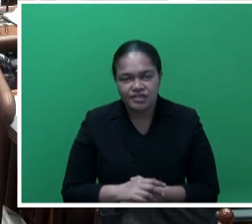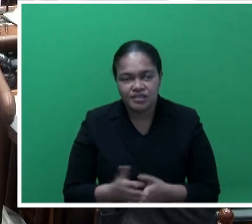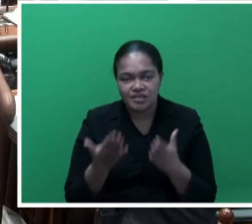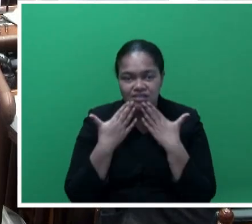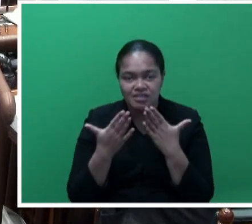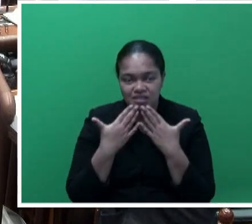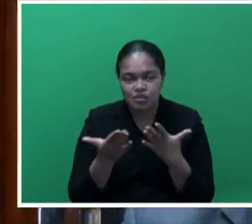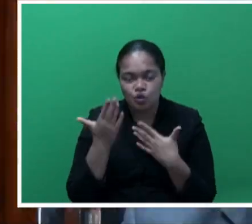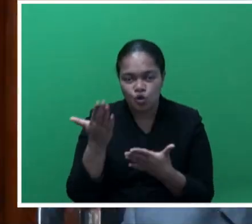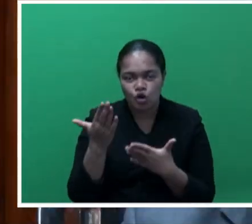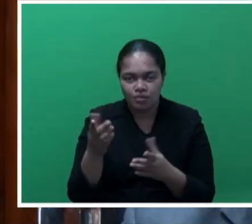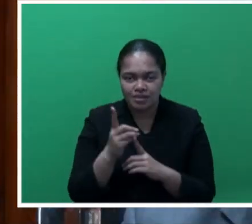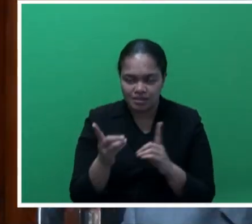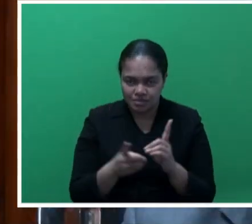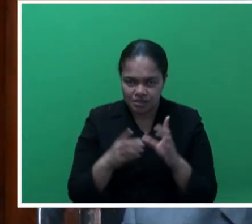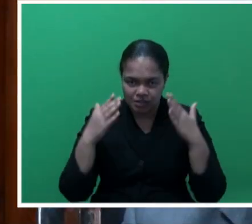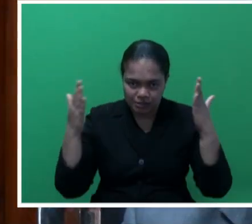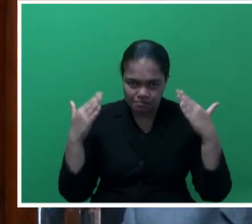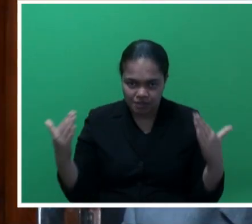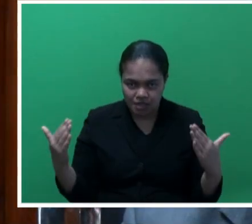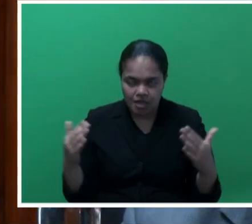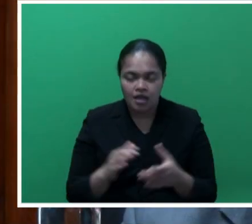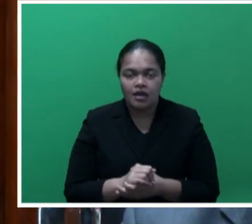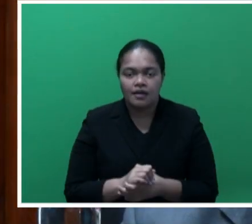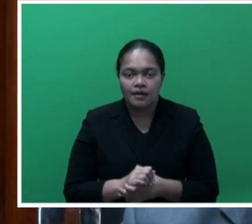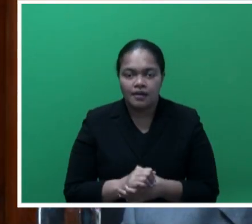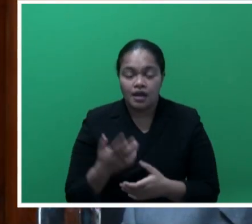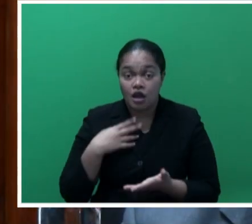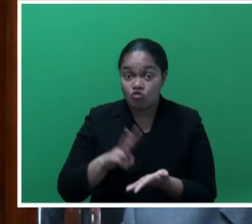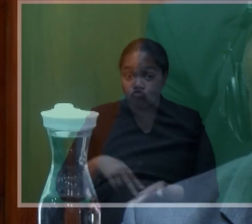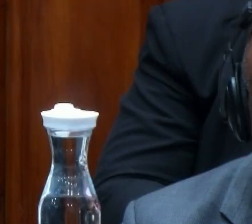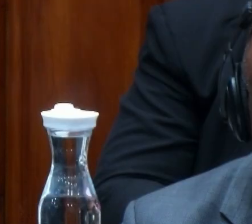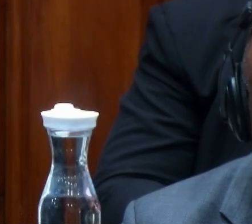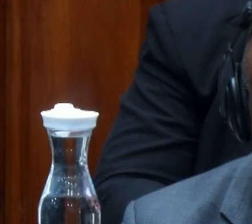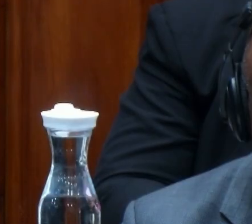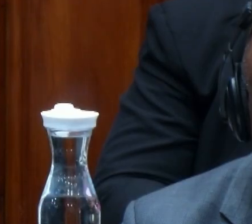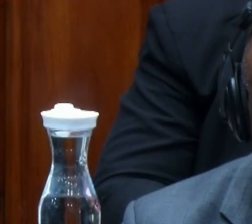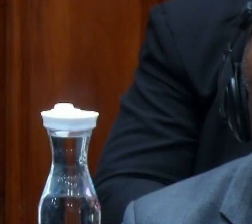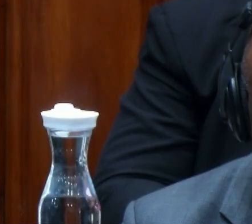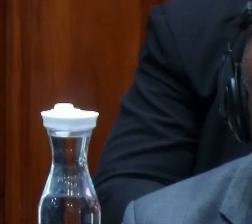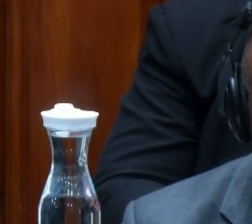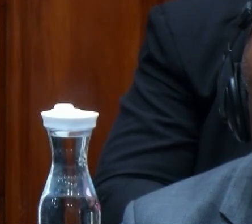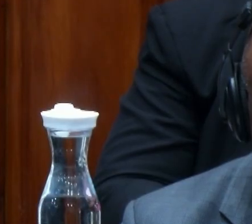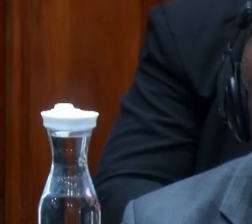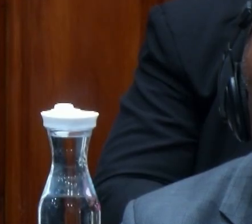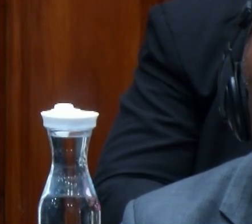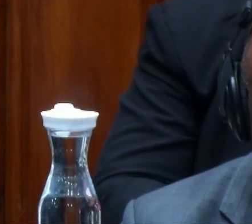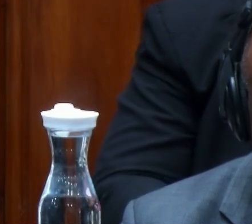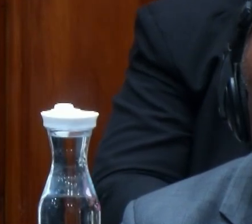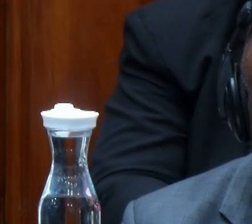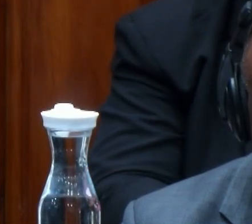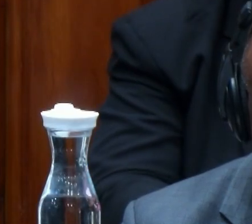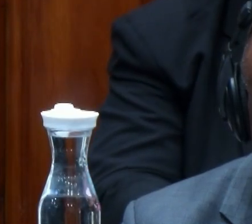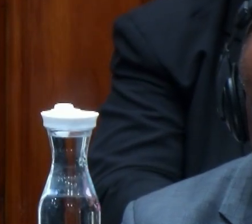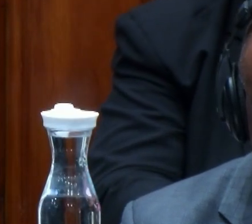Thank you, Honourable Deputy Speaker. I rise to respond to question 188-204